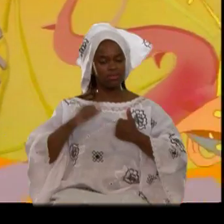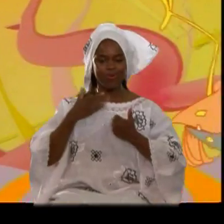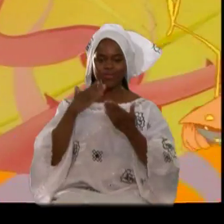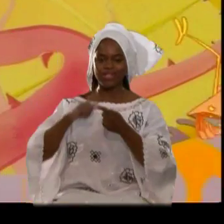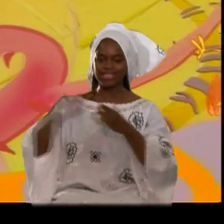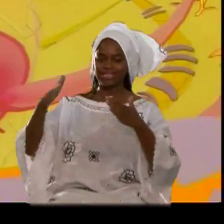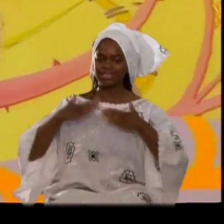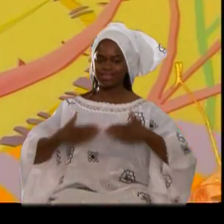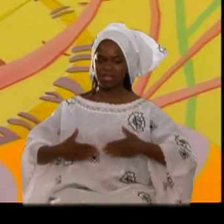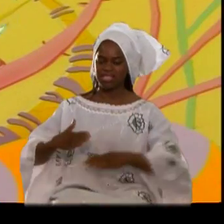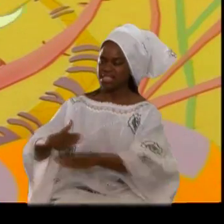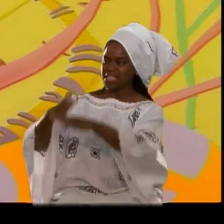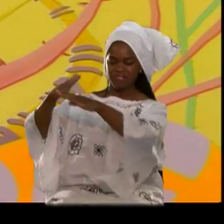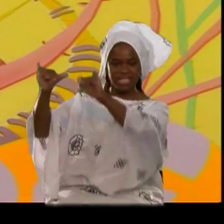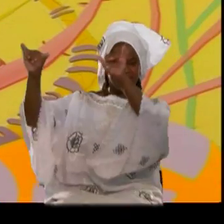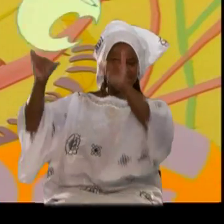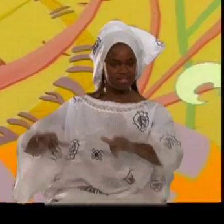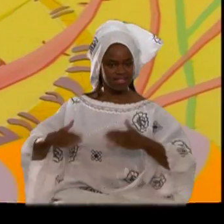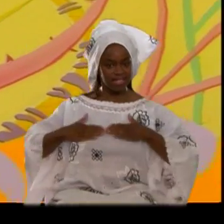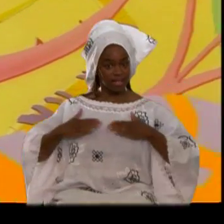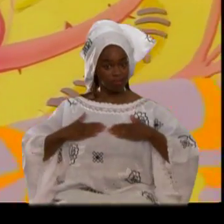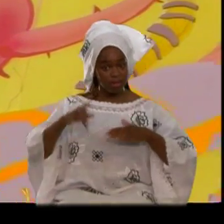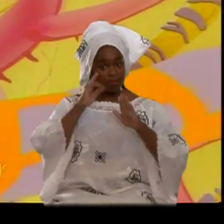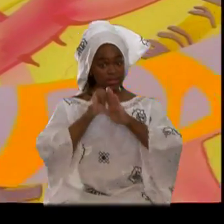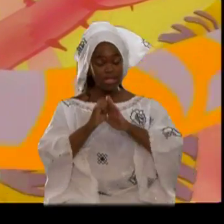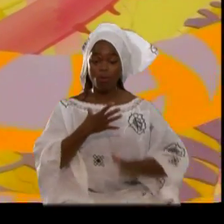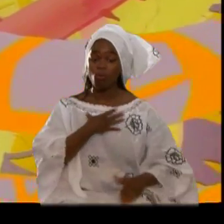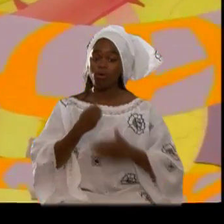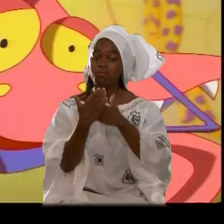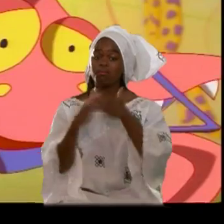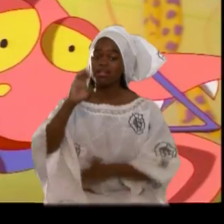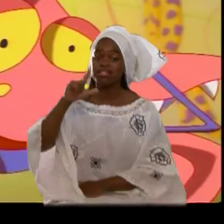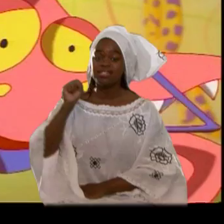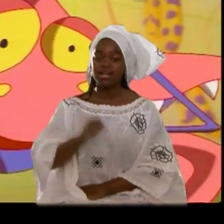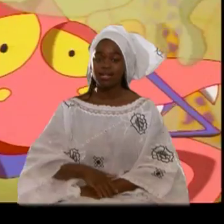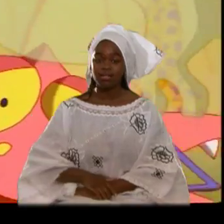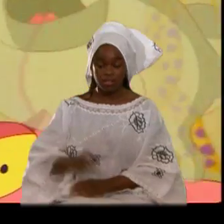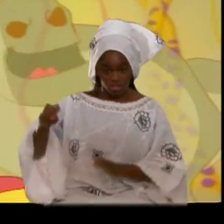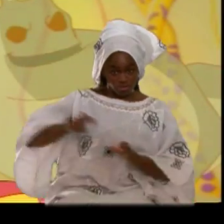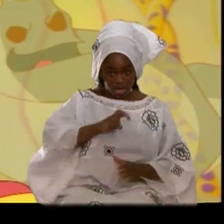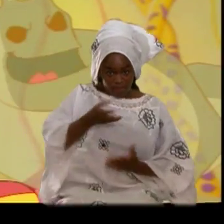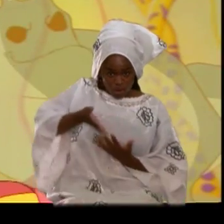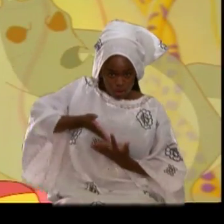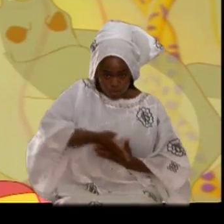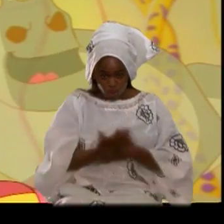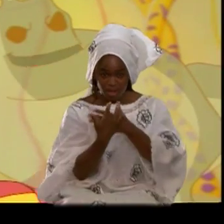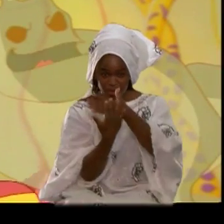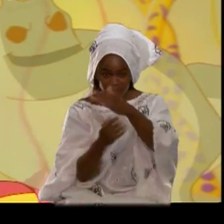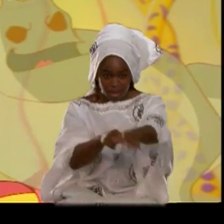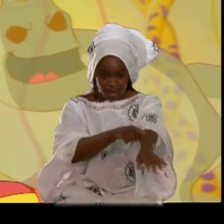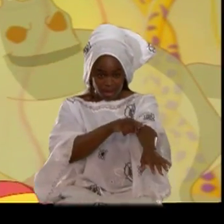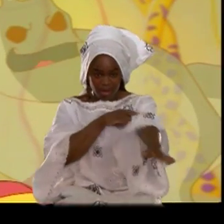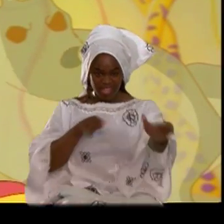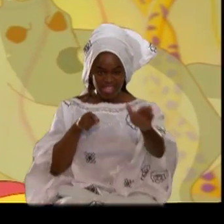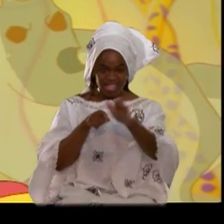germs. The destruction of these defenses is my specialty. Once I have broken them down, the human being becomes vulnerable. Yes, that immune system